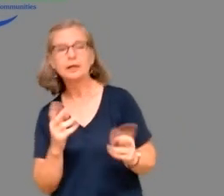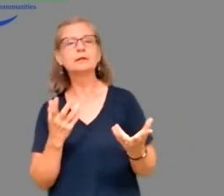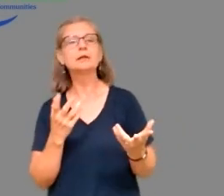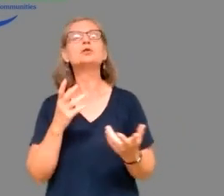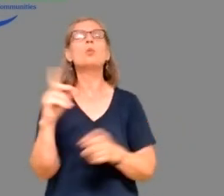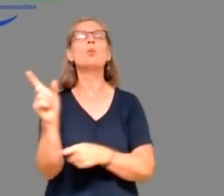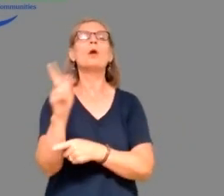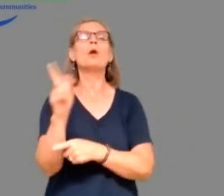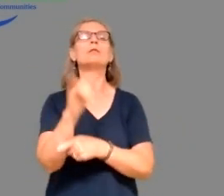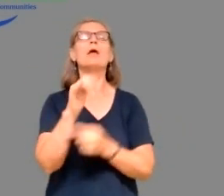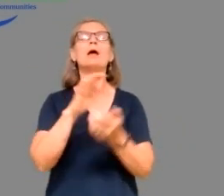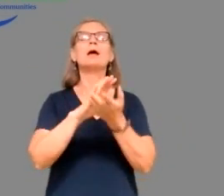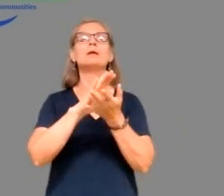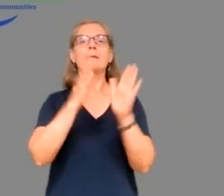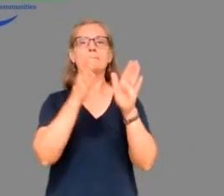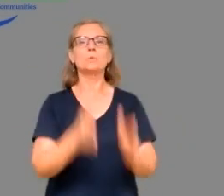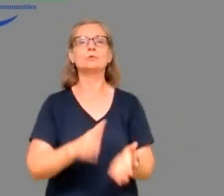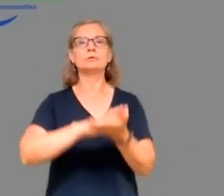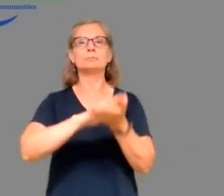moment.